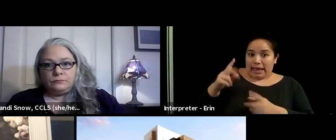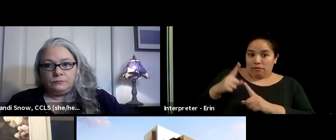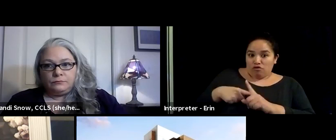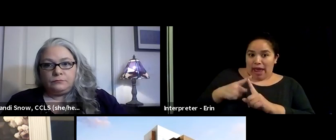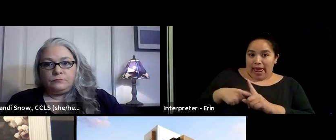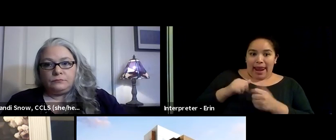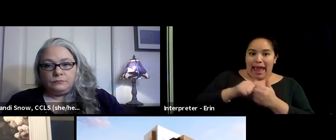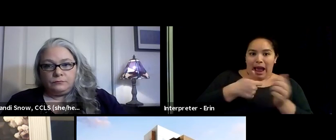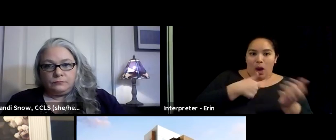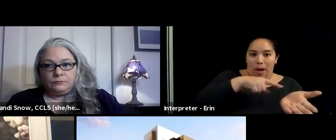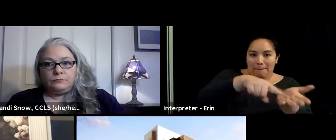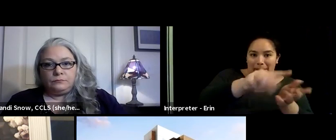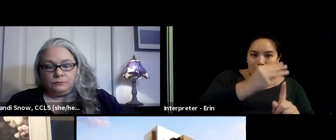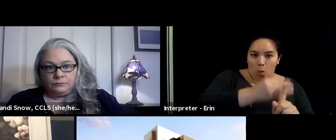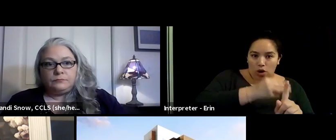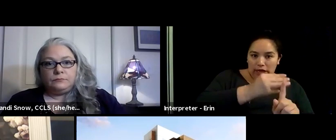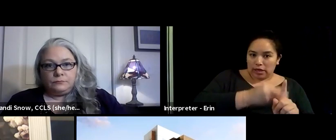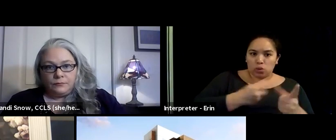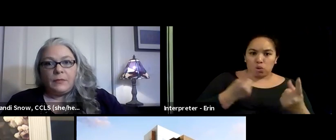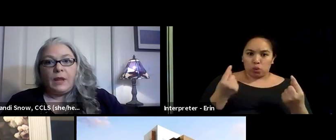this eviction moratorium?